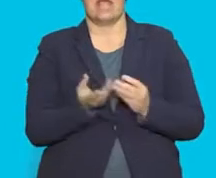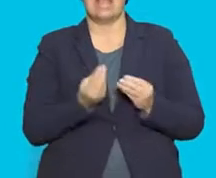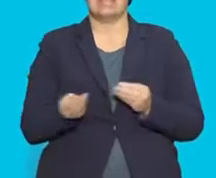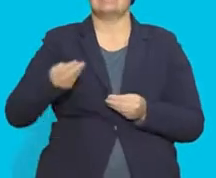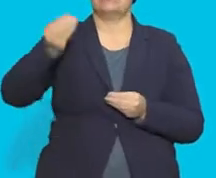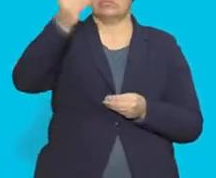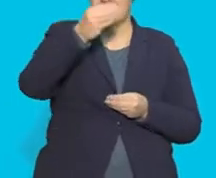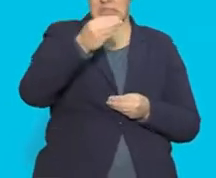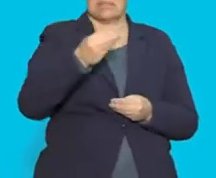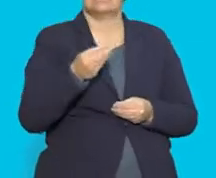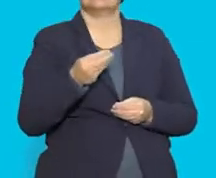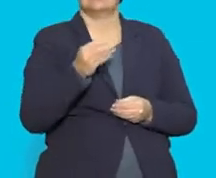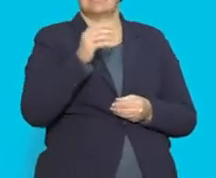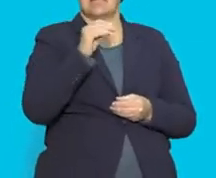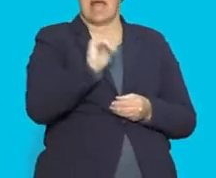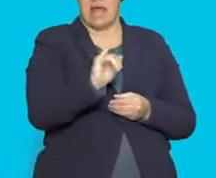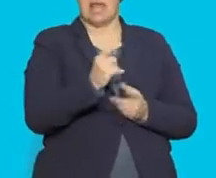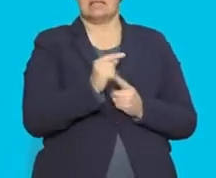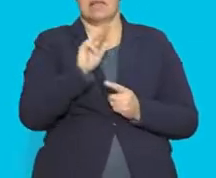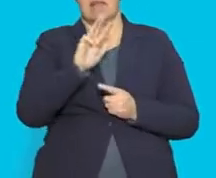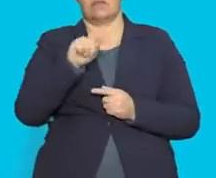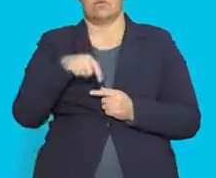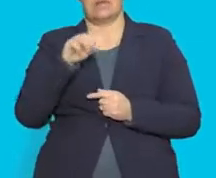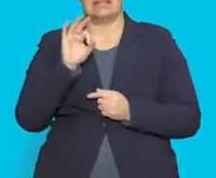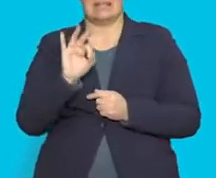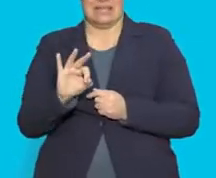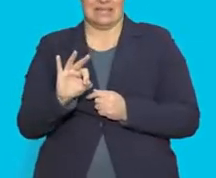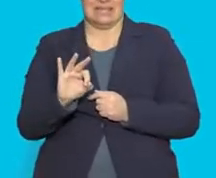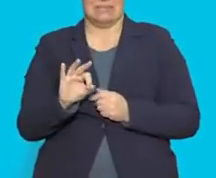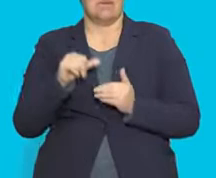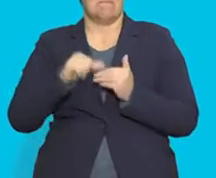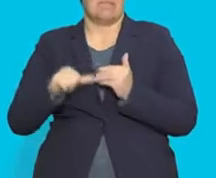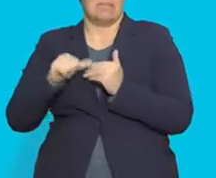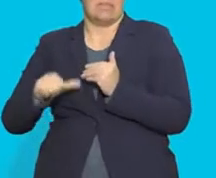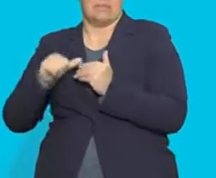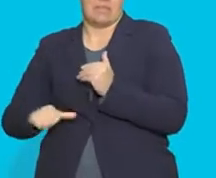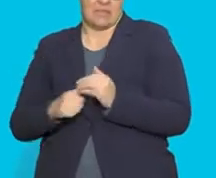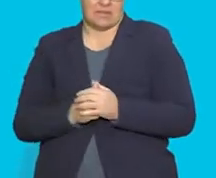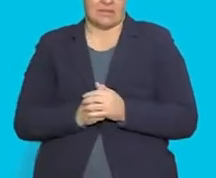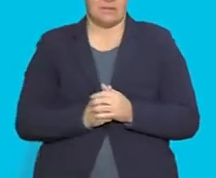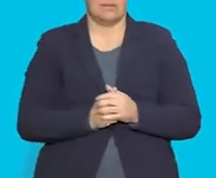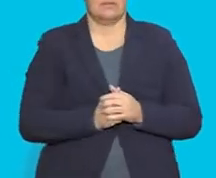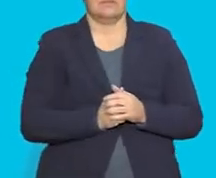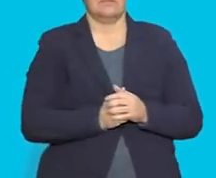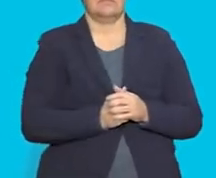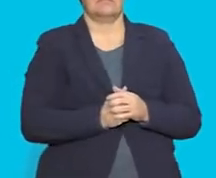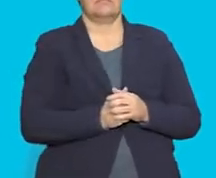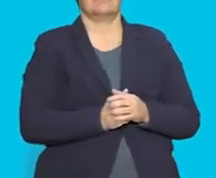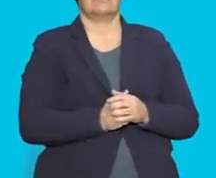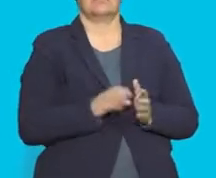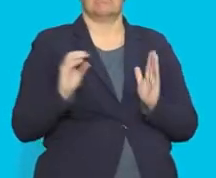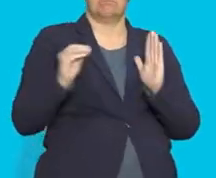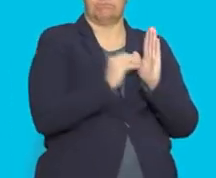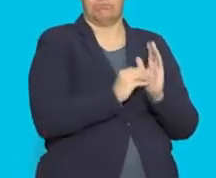what we are trying to find. We know the interest is compounded on a monthly basis. And therefore, I will